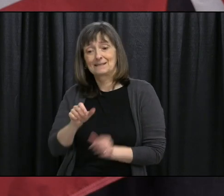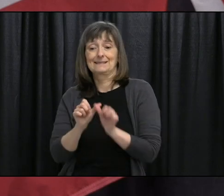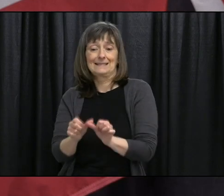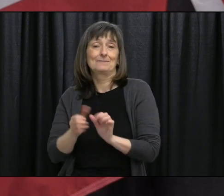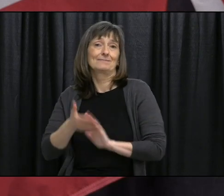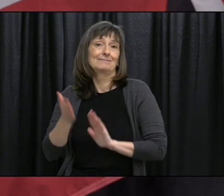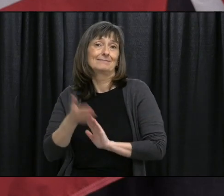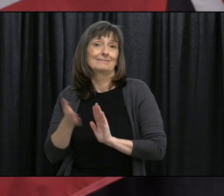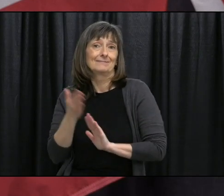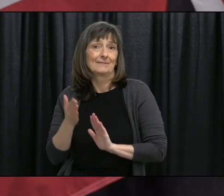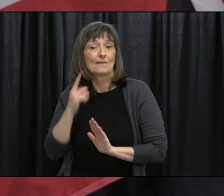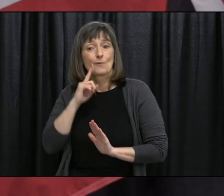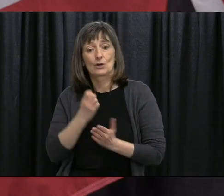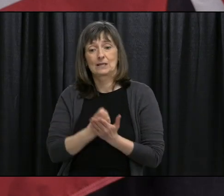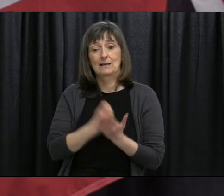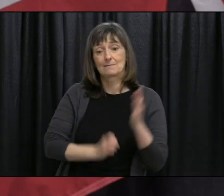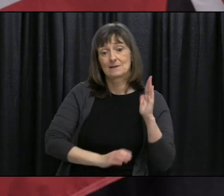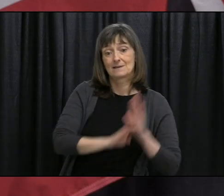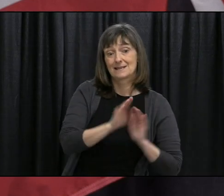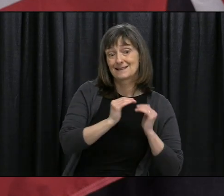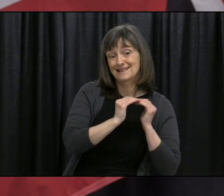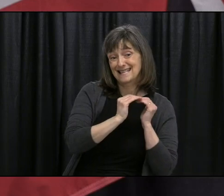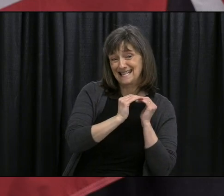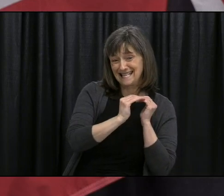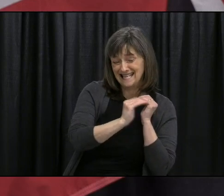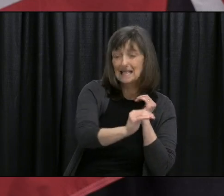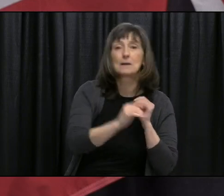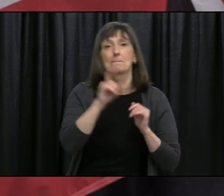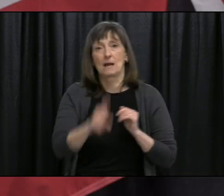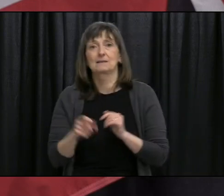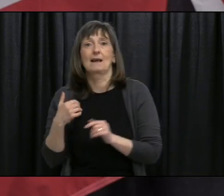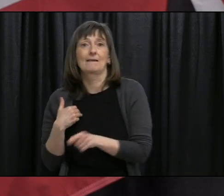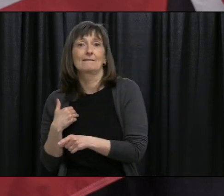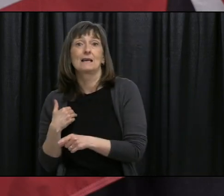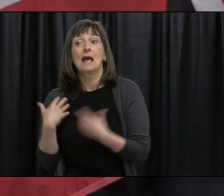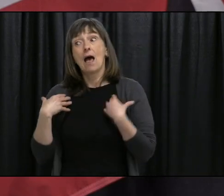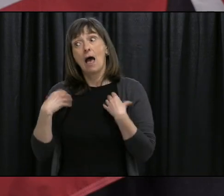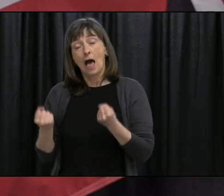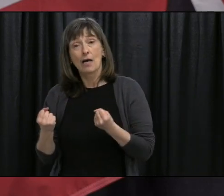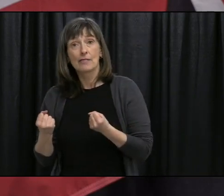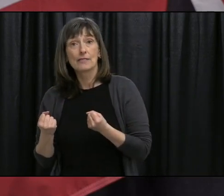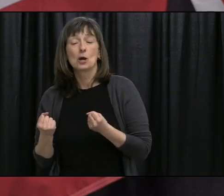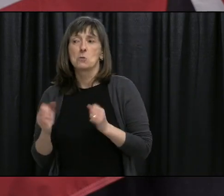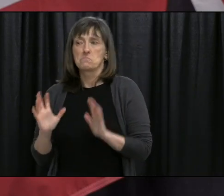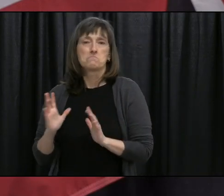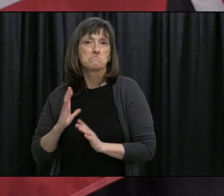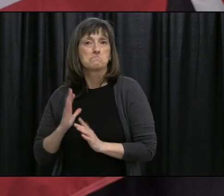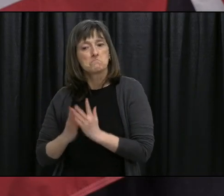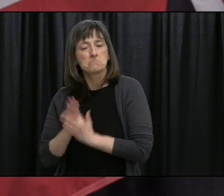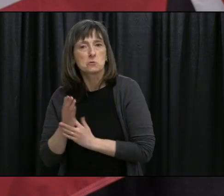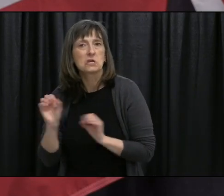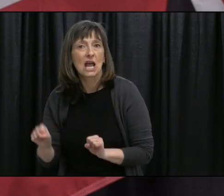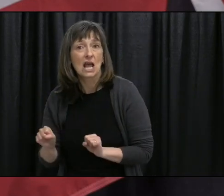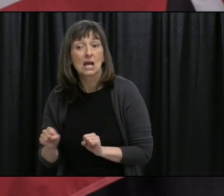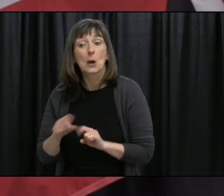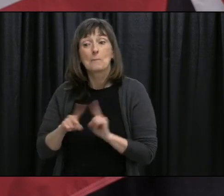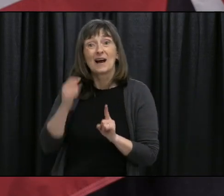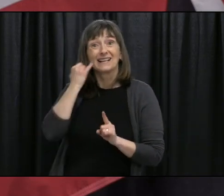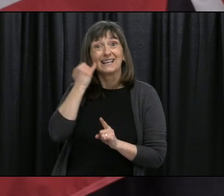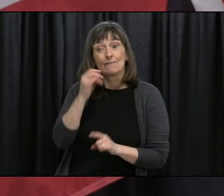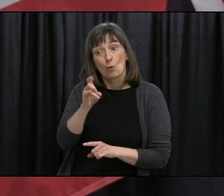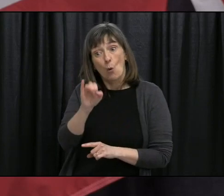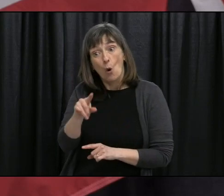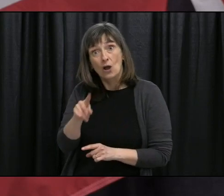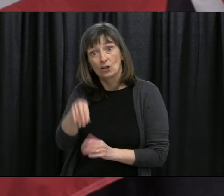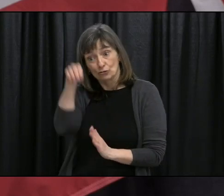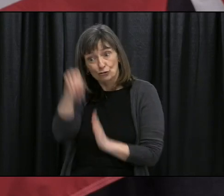us to rebuild and keep our economy going in Newfoundland and Labrador. We can deal with the health crisis. We'll get through that, but if you lose the offshore of Newfoundland and